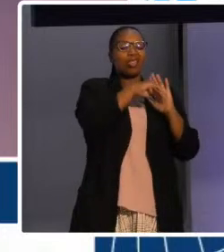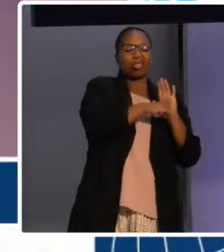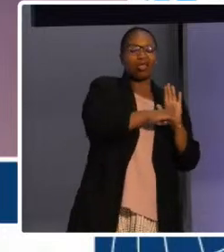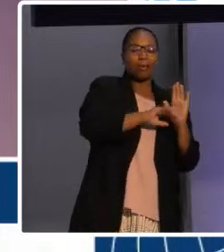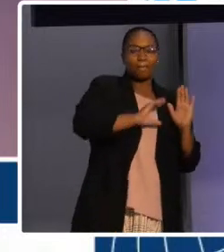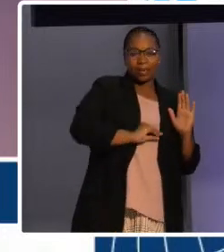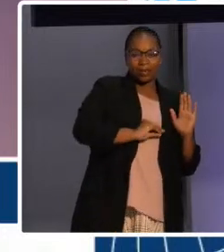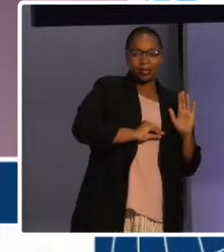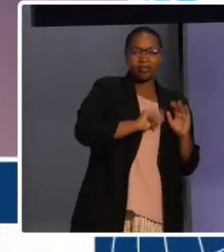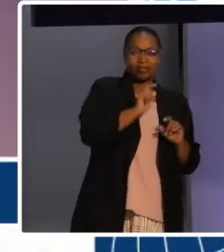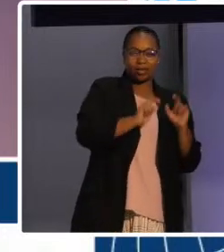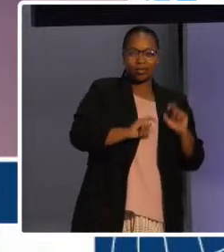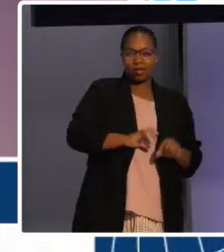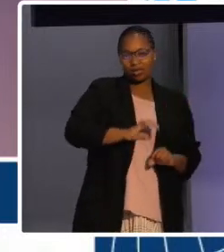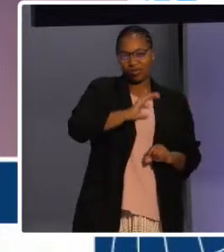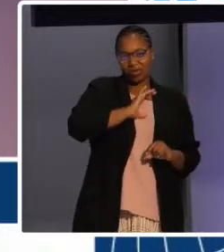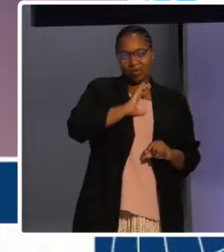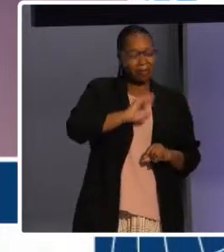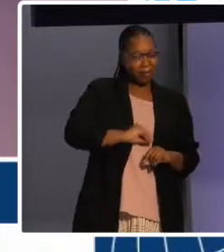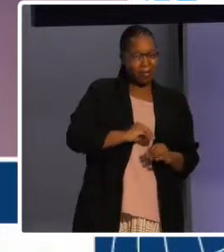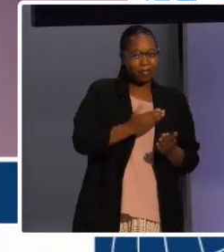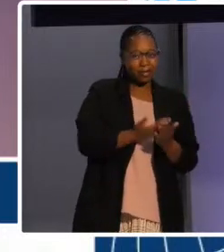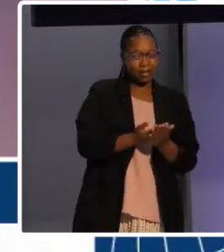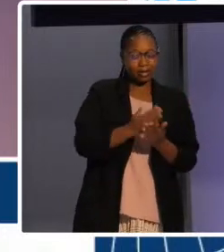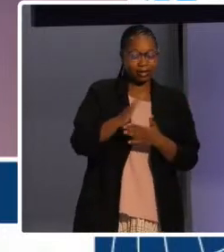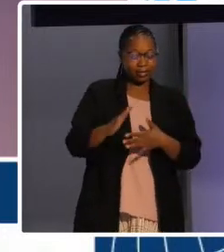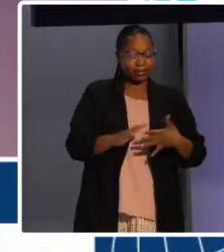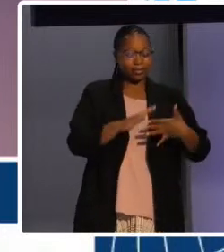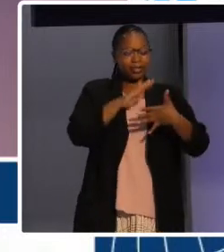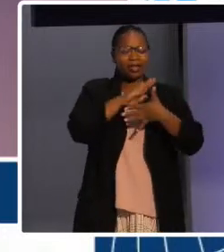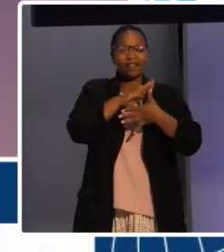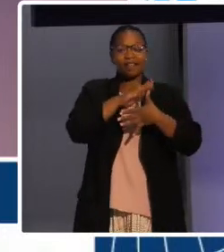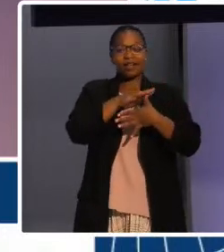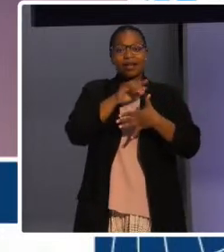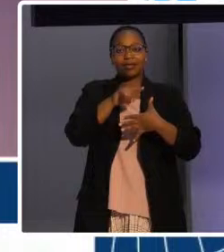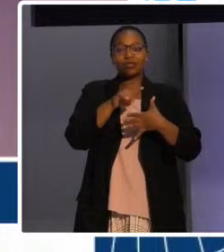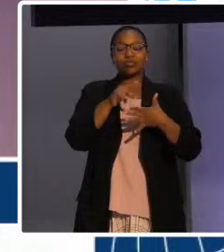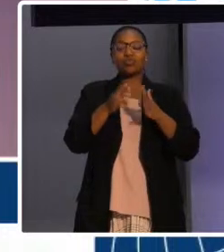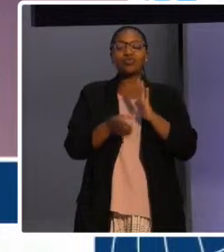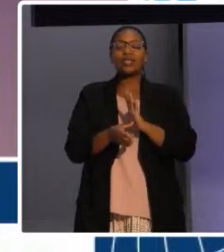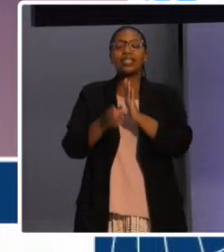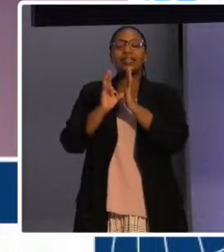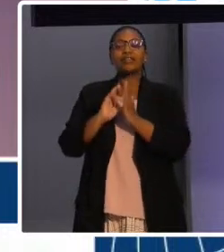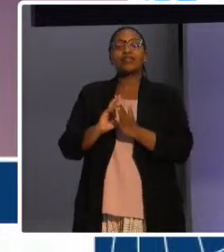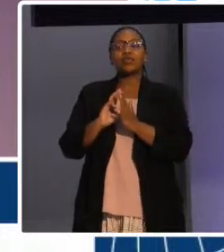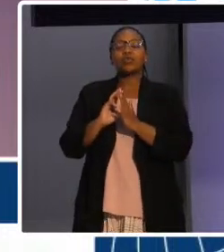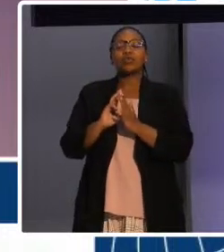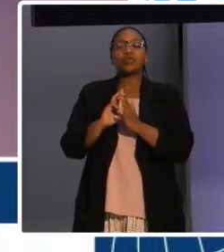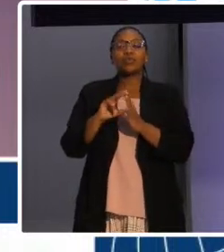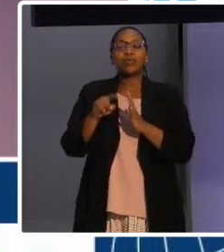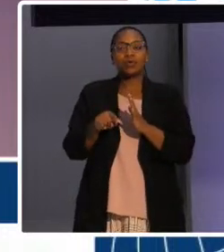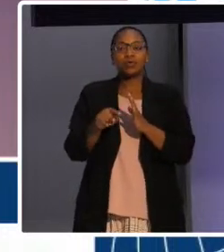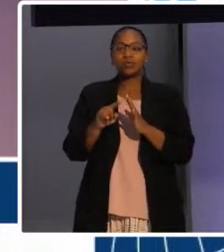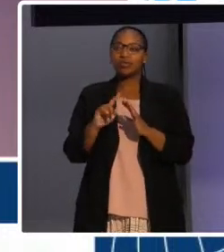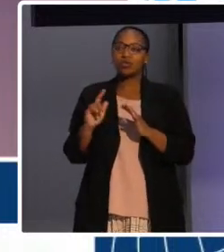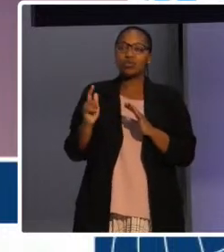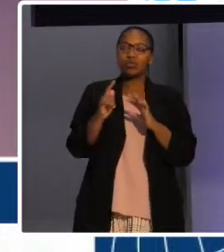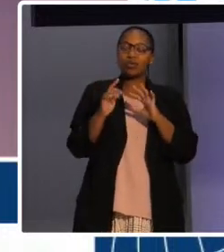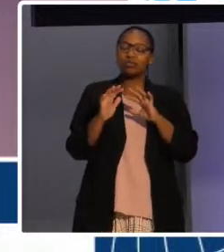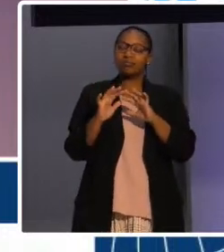5, to review the interventions taken by the global, continental,